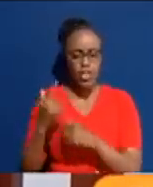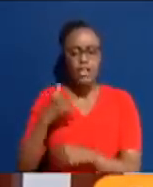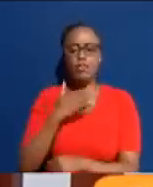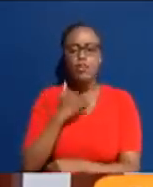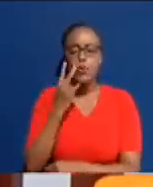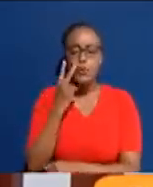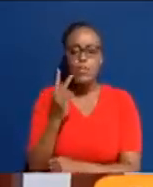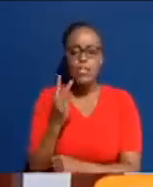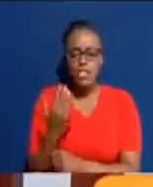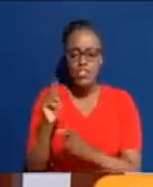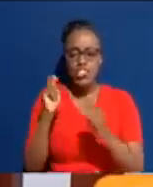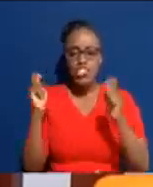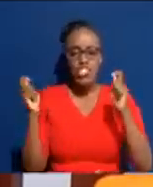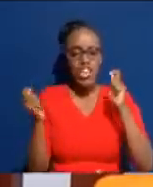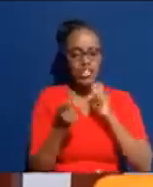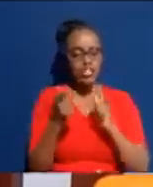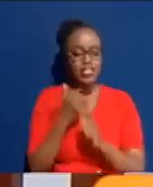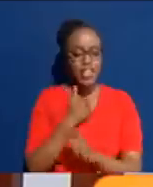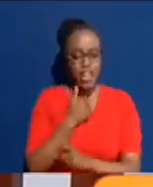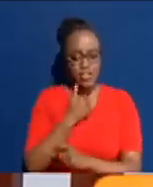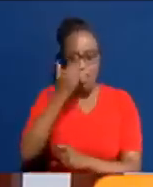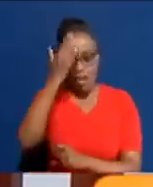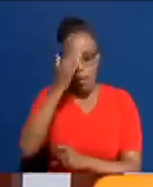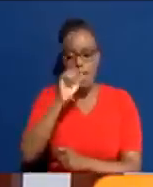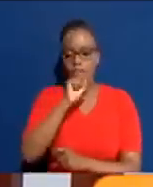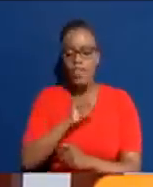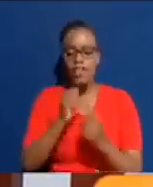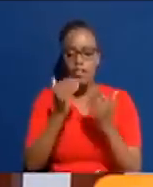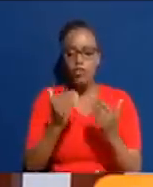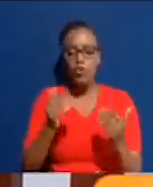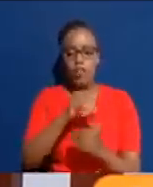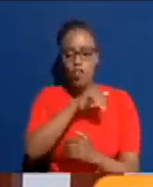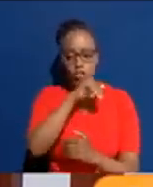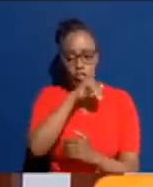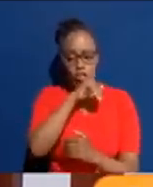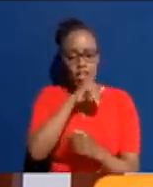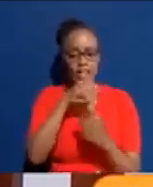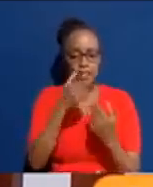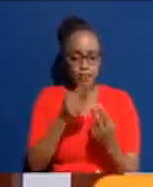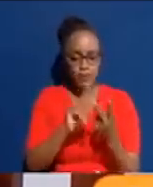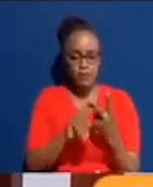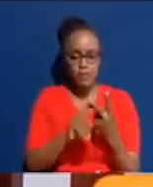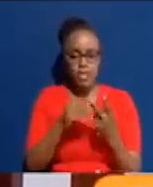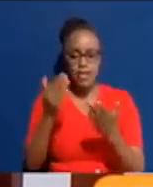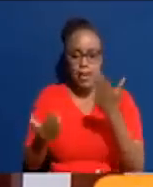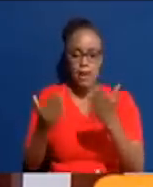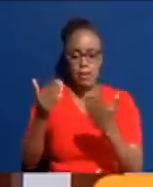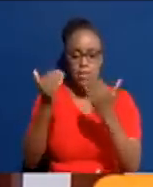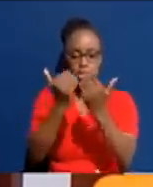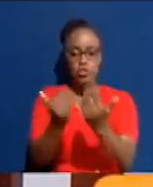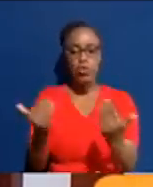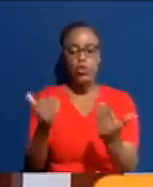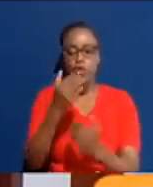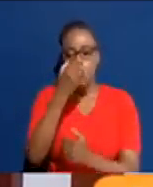to see there is change so that the grandchildren of Raila Odinga and maybe the children